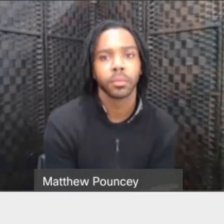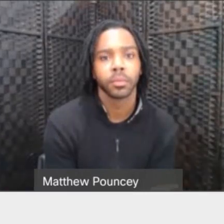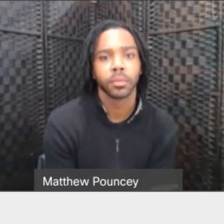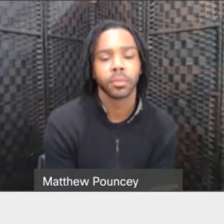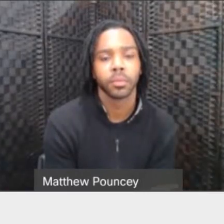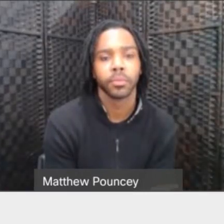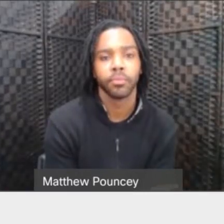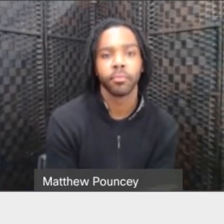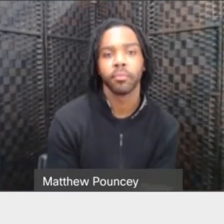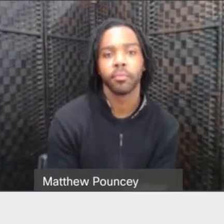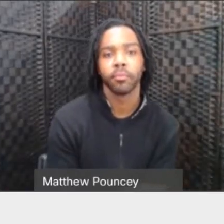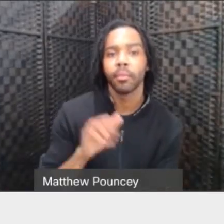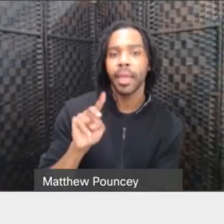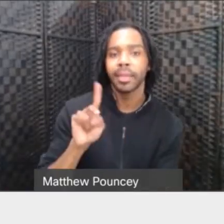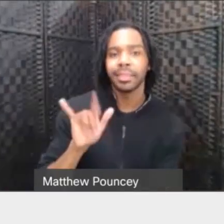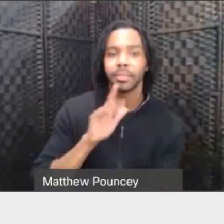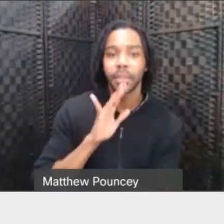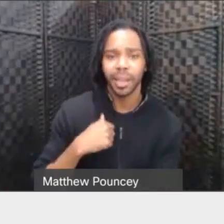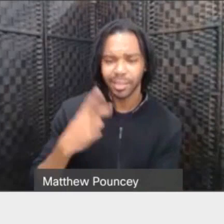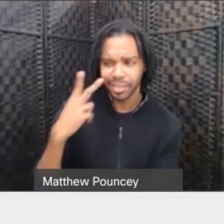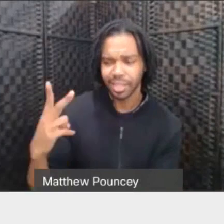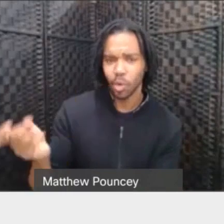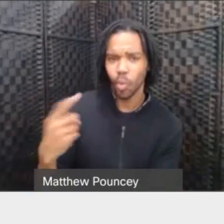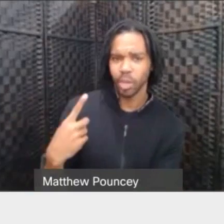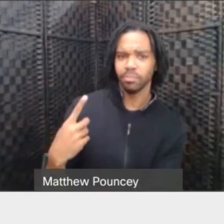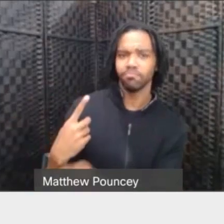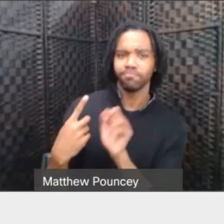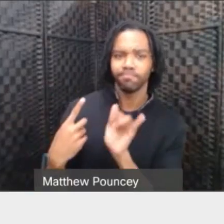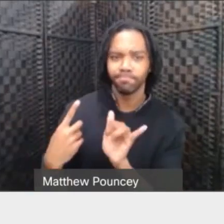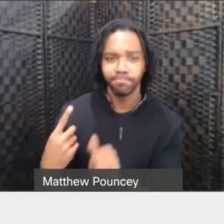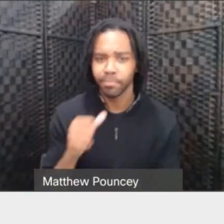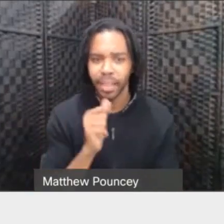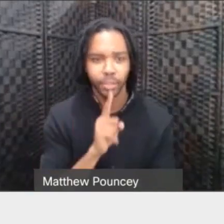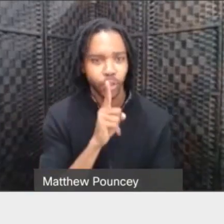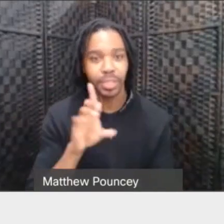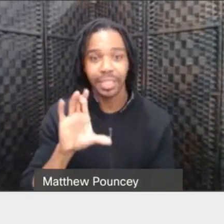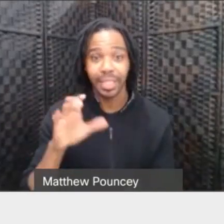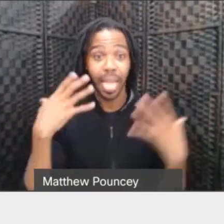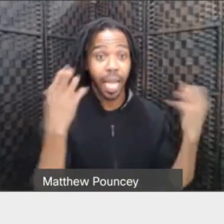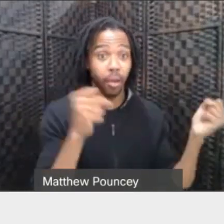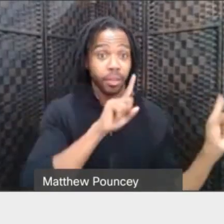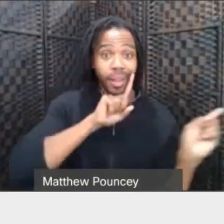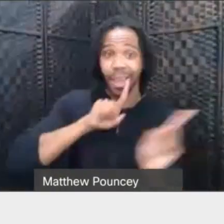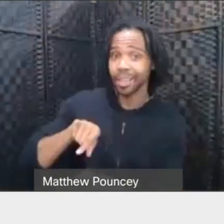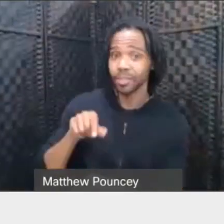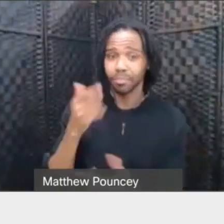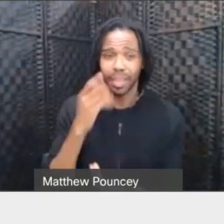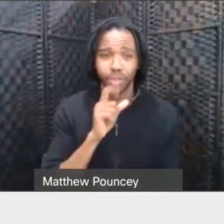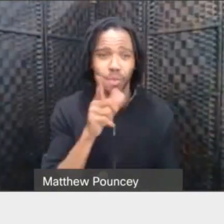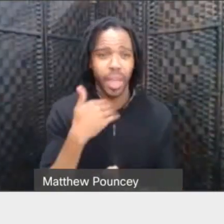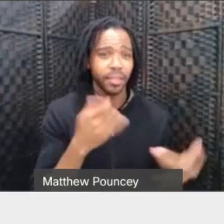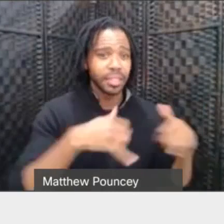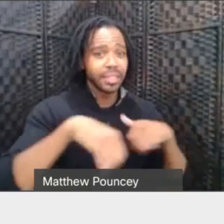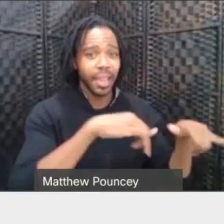There's a question here, and I don't know if this is something DC Health can answer, if there is a particular standard.